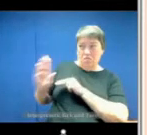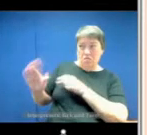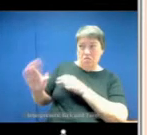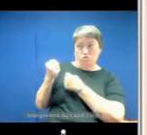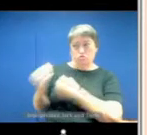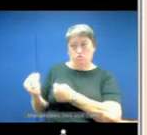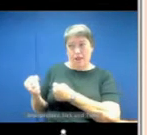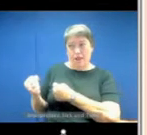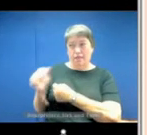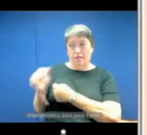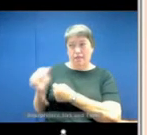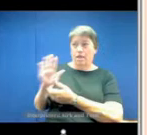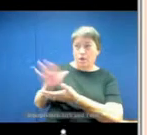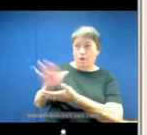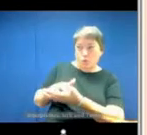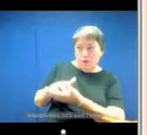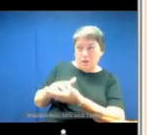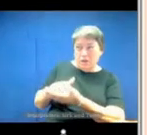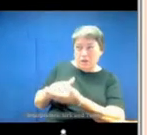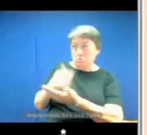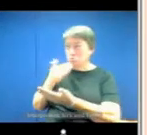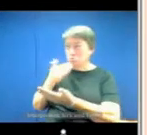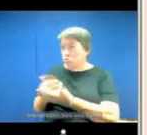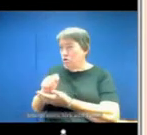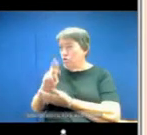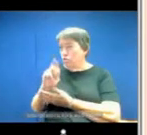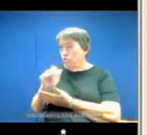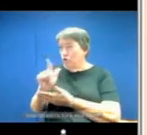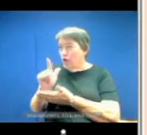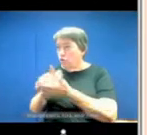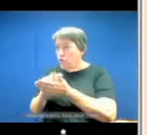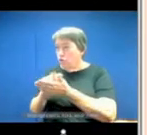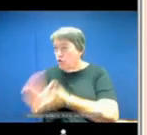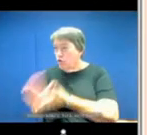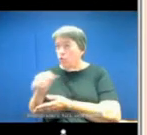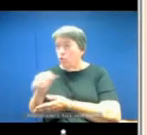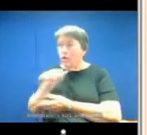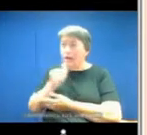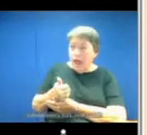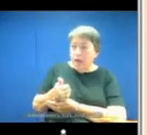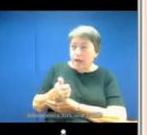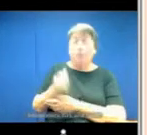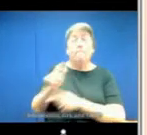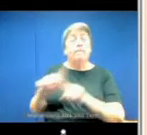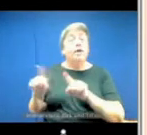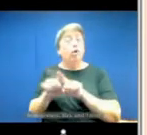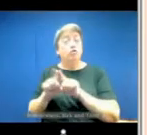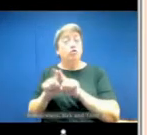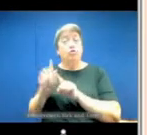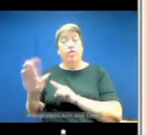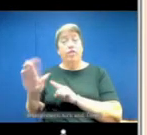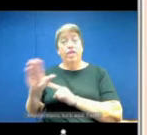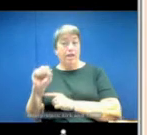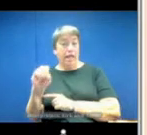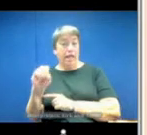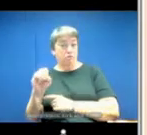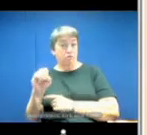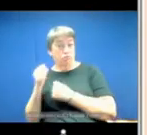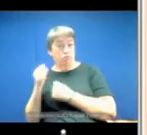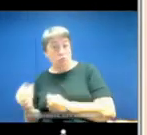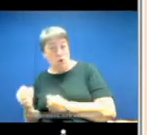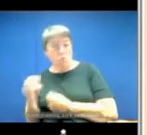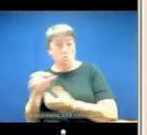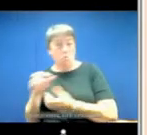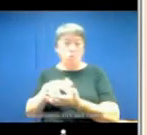lawyer, potentially a trial lawyer, but there's the strengths and weaknesses of their case. Plus, at that point, you may not